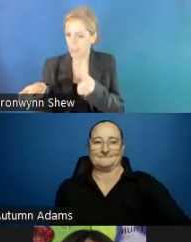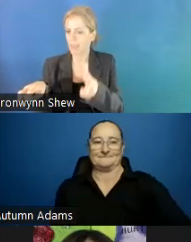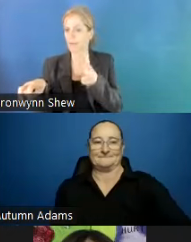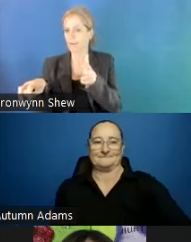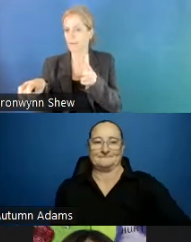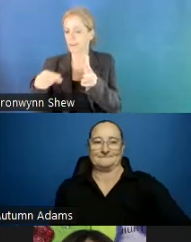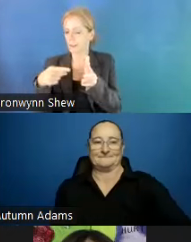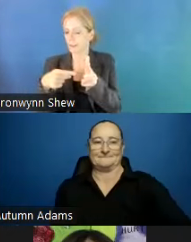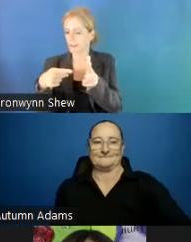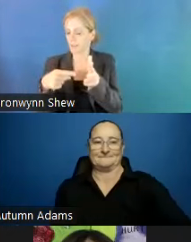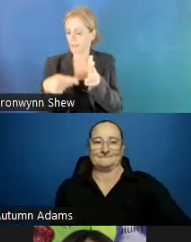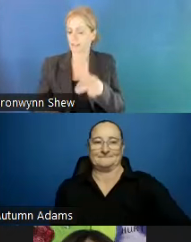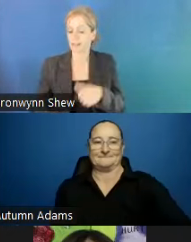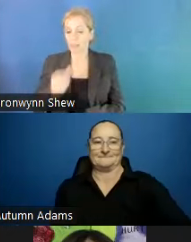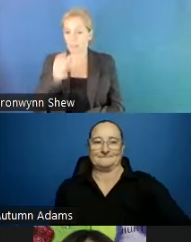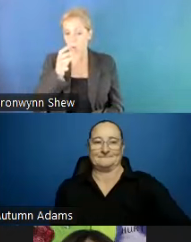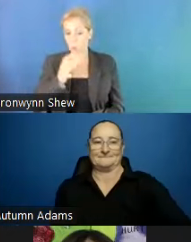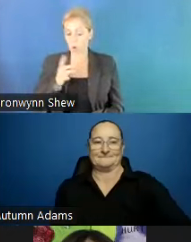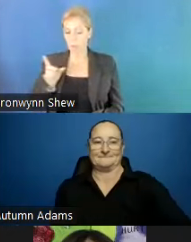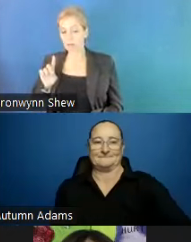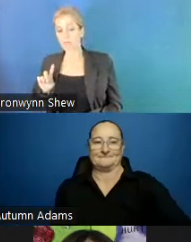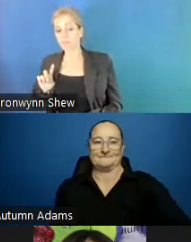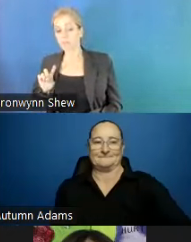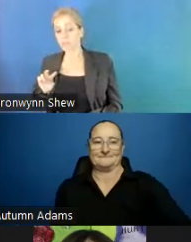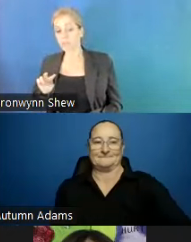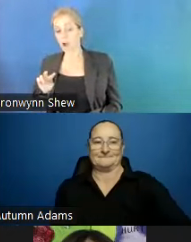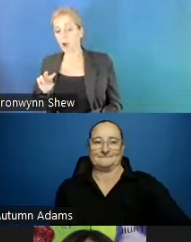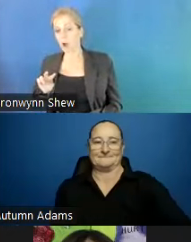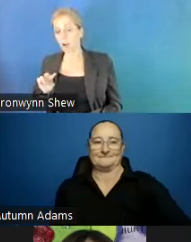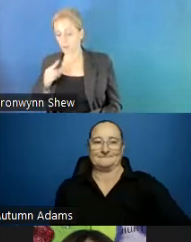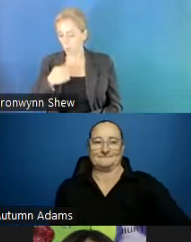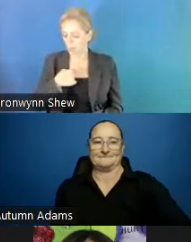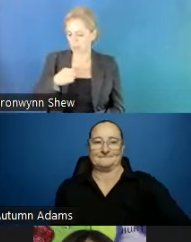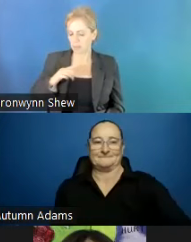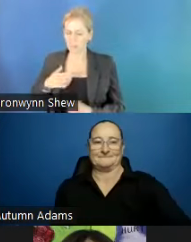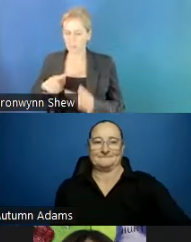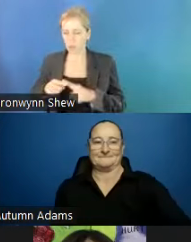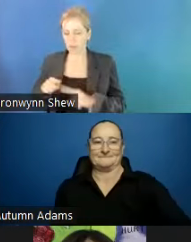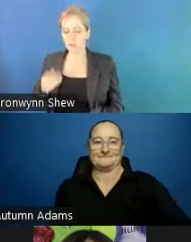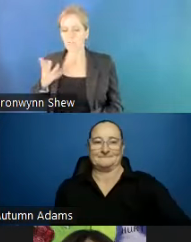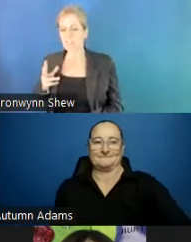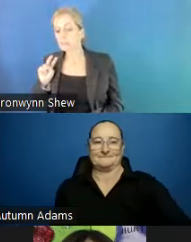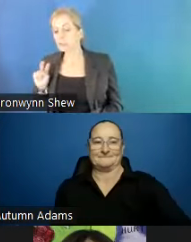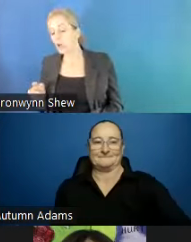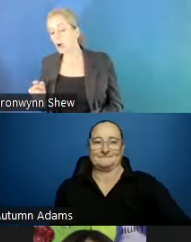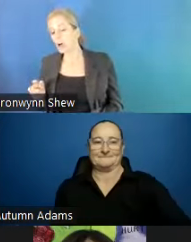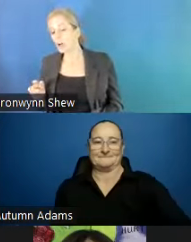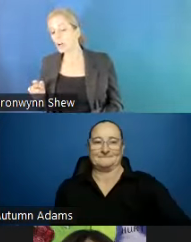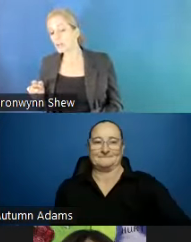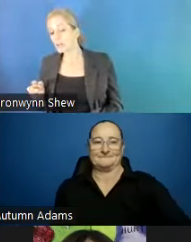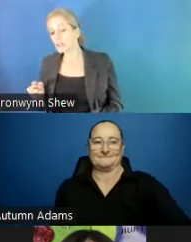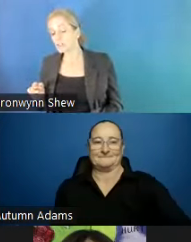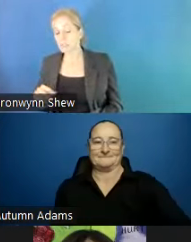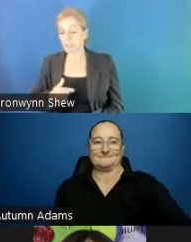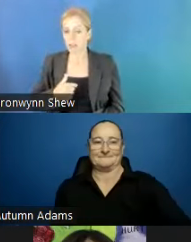The woman that saw it and told me about it was a friend of mine. She'd seen it. I mean, I didn't sign